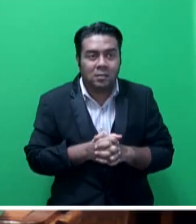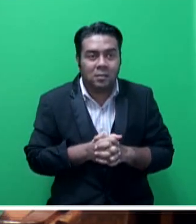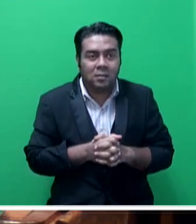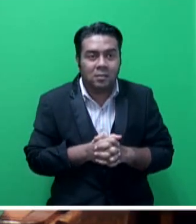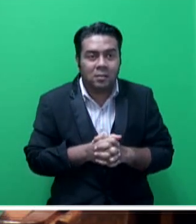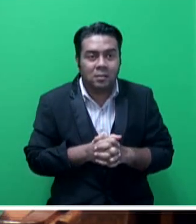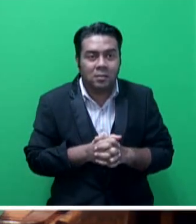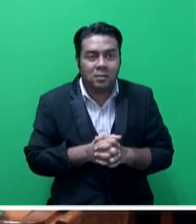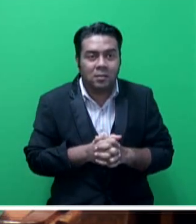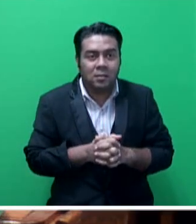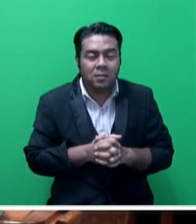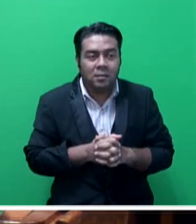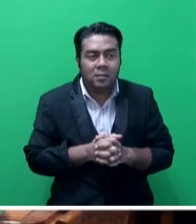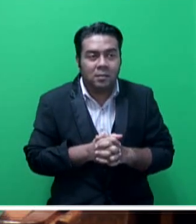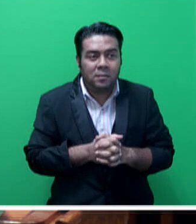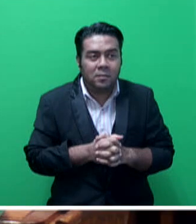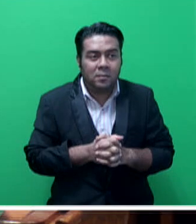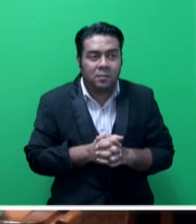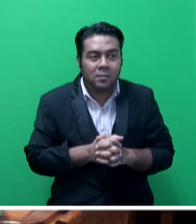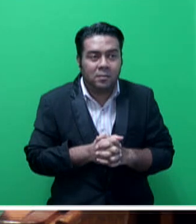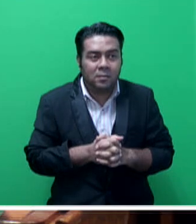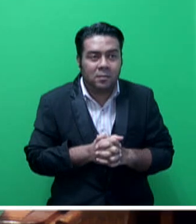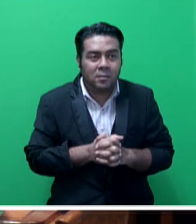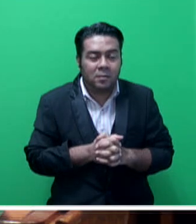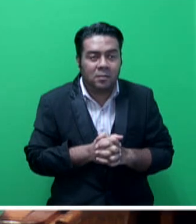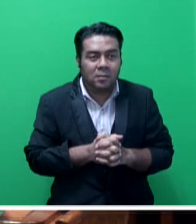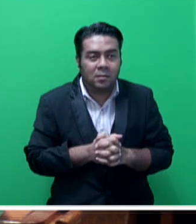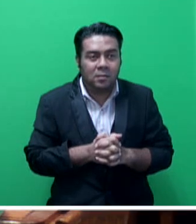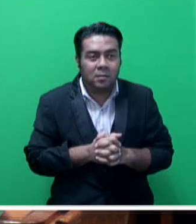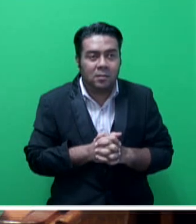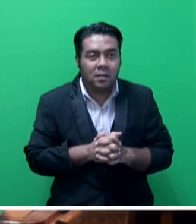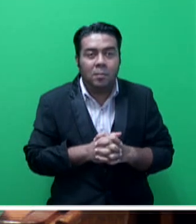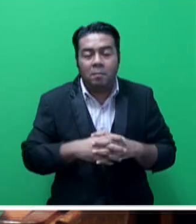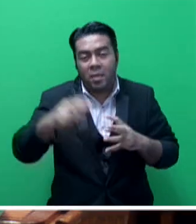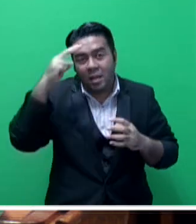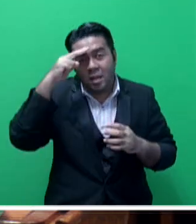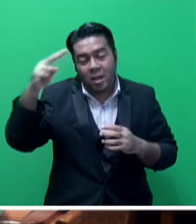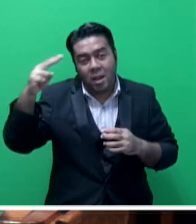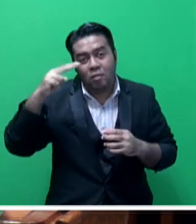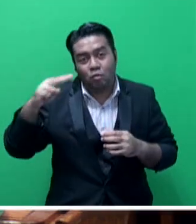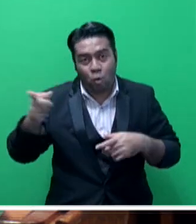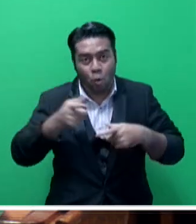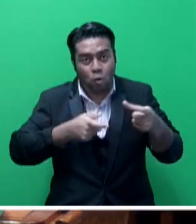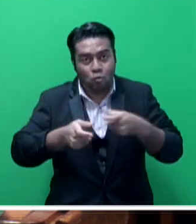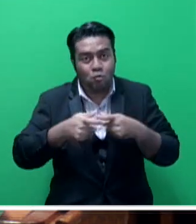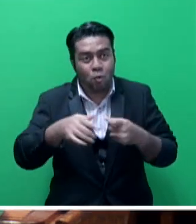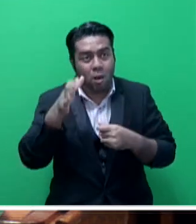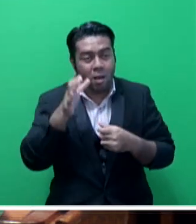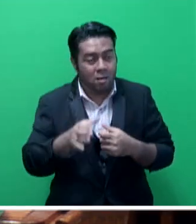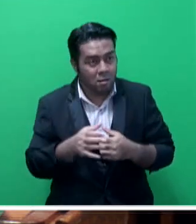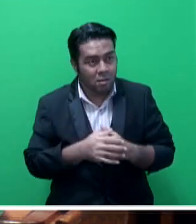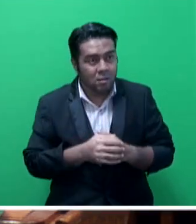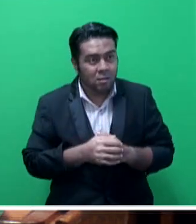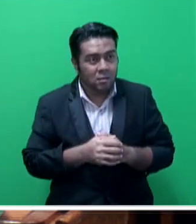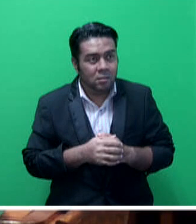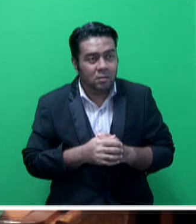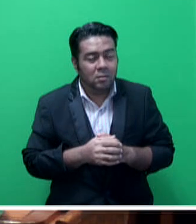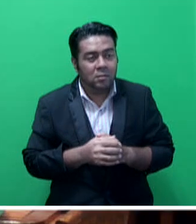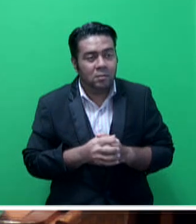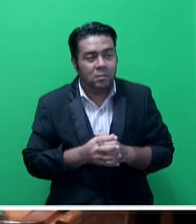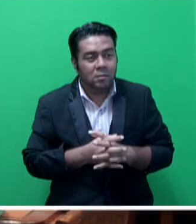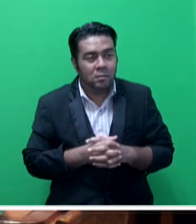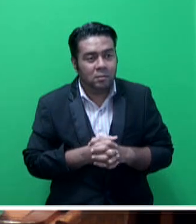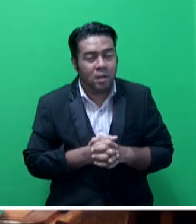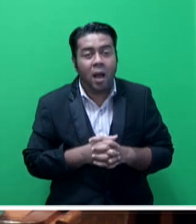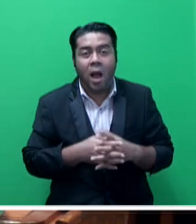being overseen by the National Controller, who is the Permanent Secretary and the National Coordinator as well. How